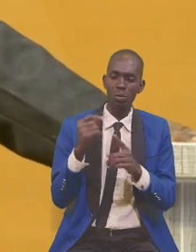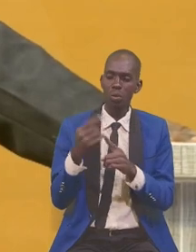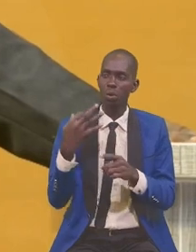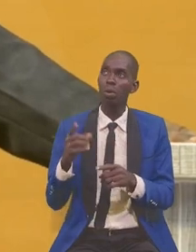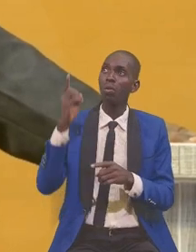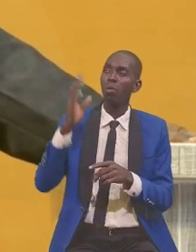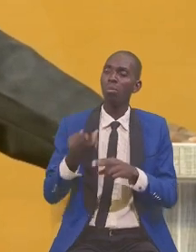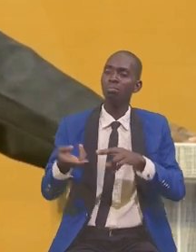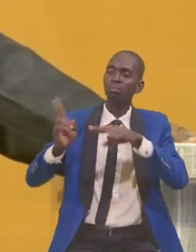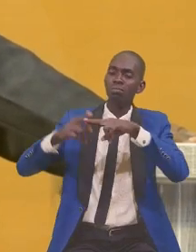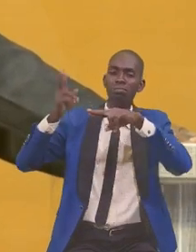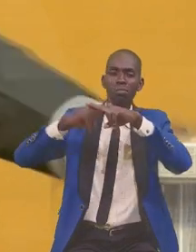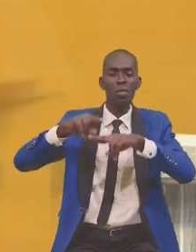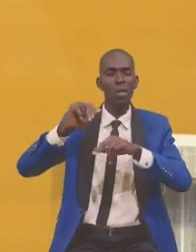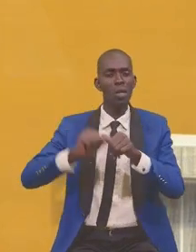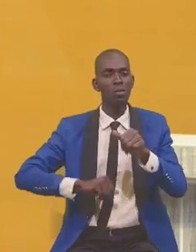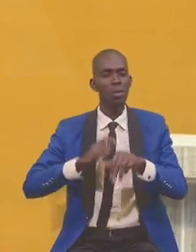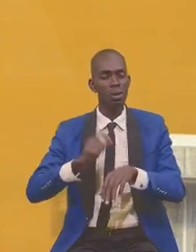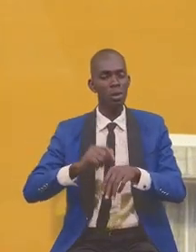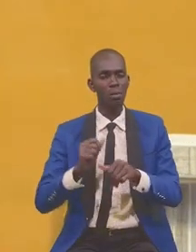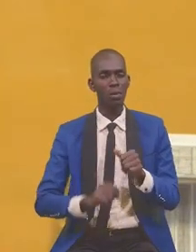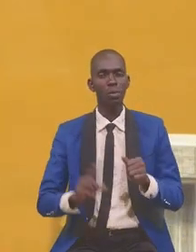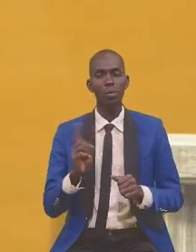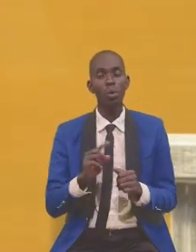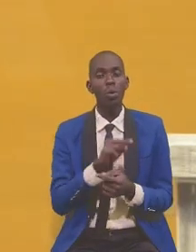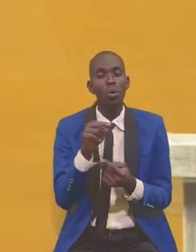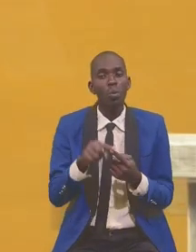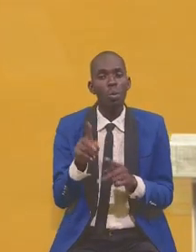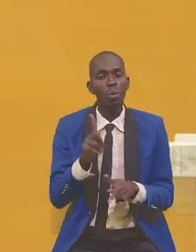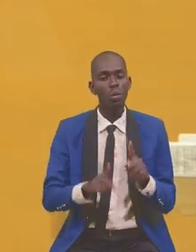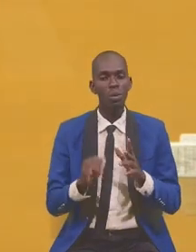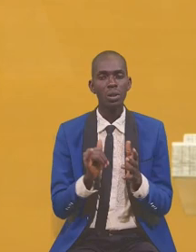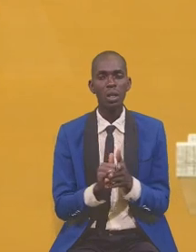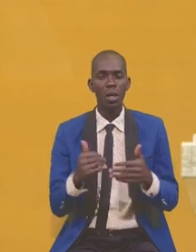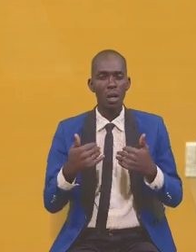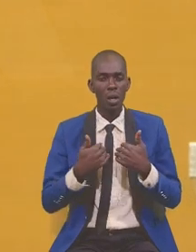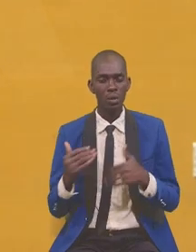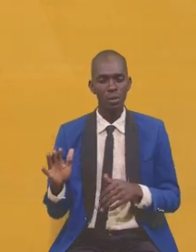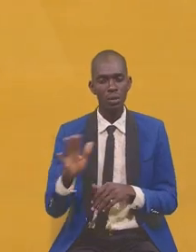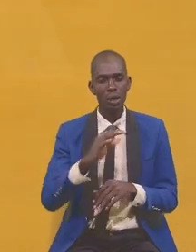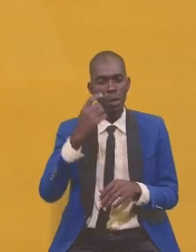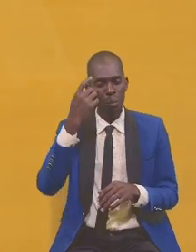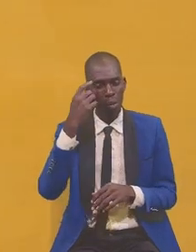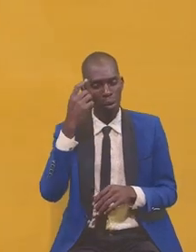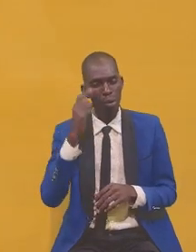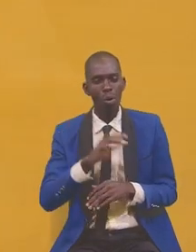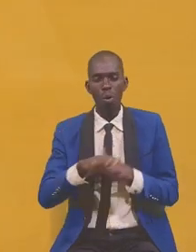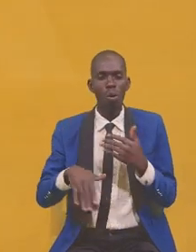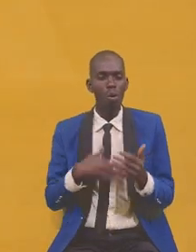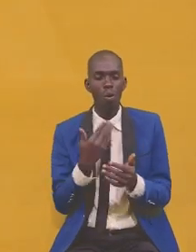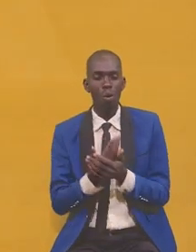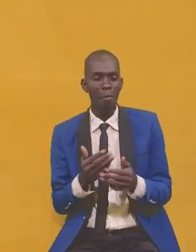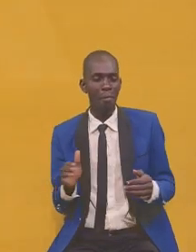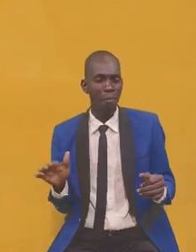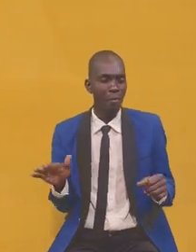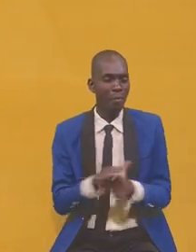on every ground, everywhere. When people who have their mind all seized and they're